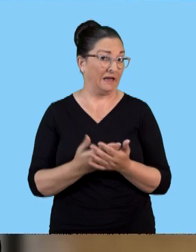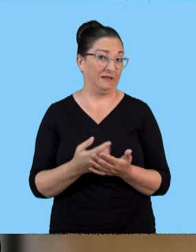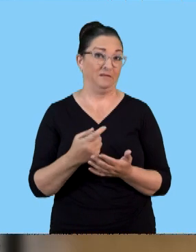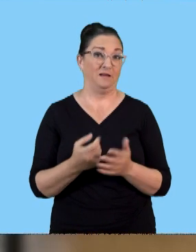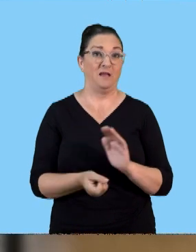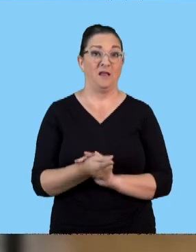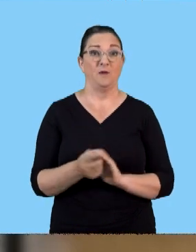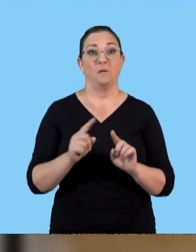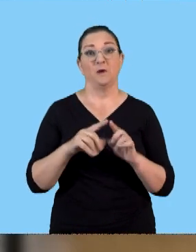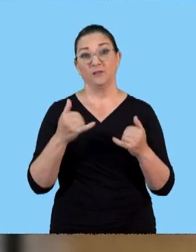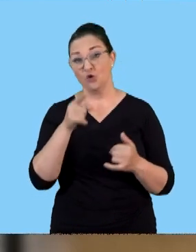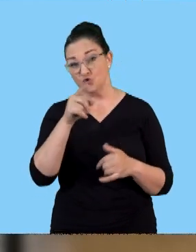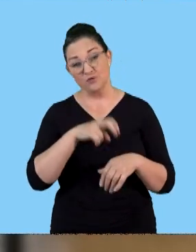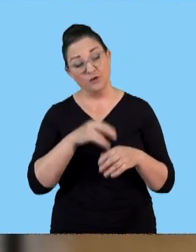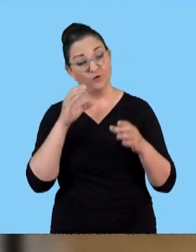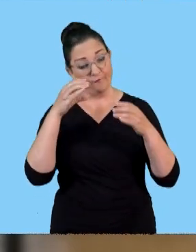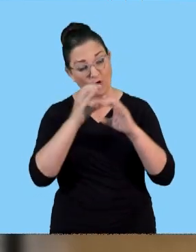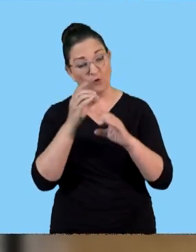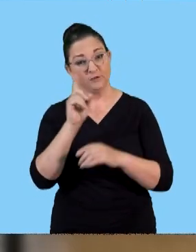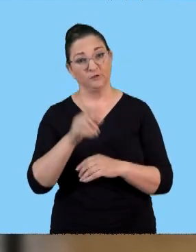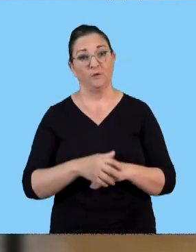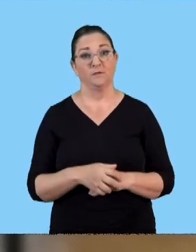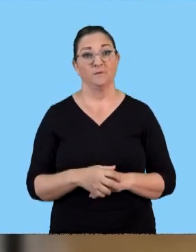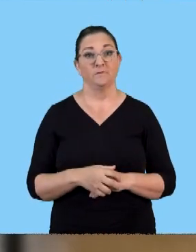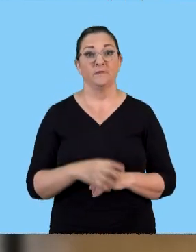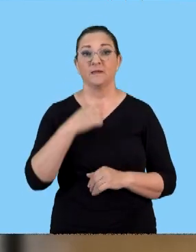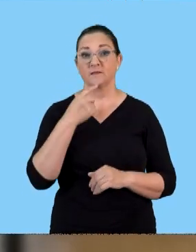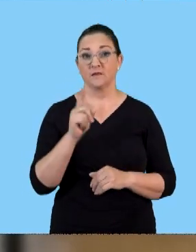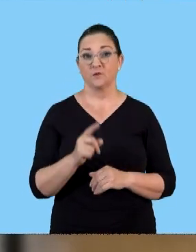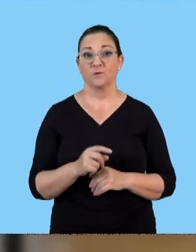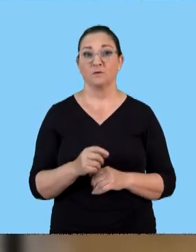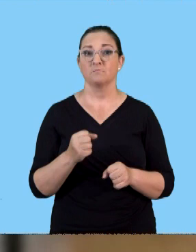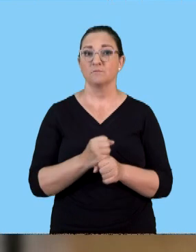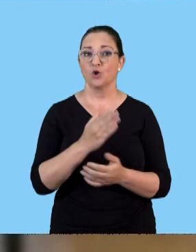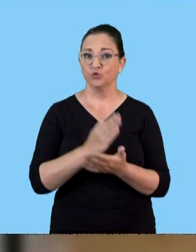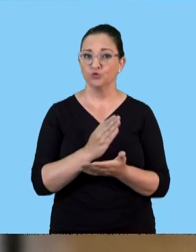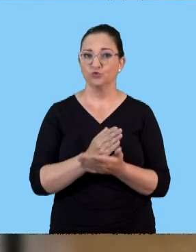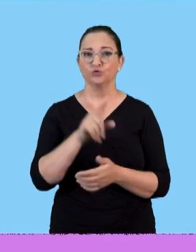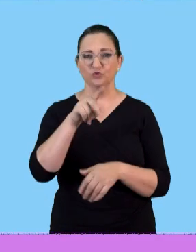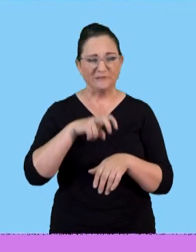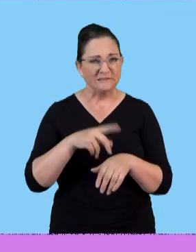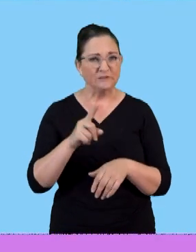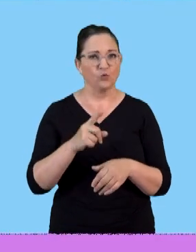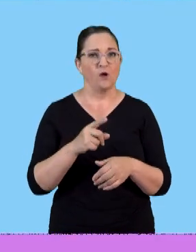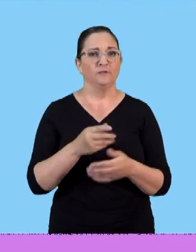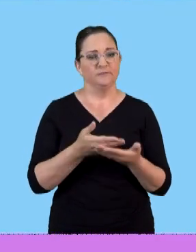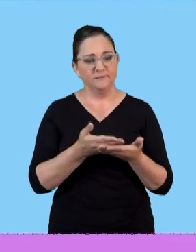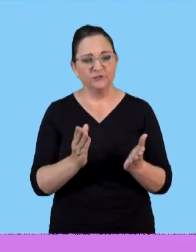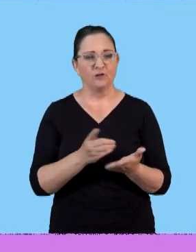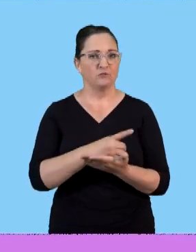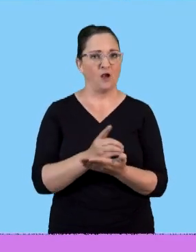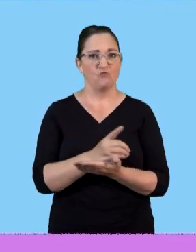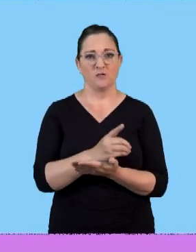avoid, okay, or detail you must pay attention to. So I said here, ensure that you know general direction and